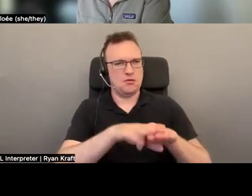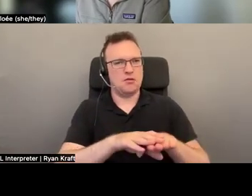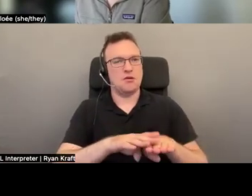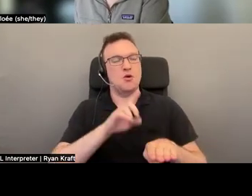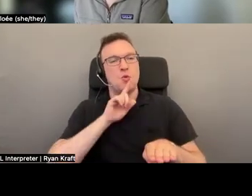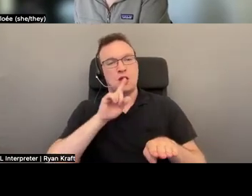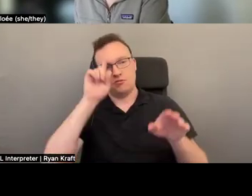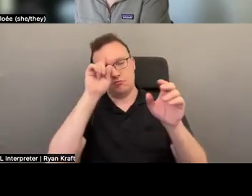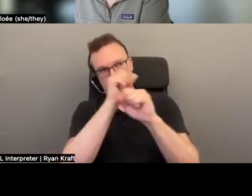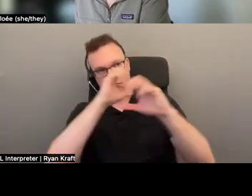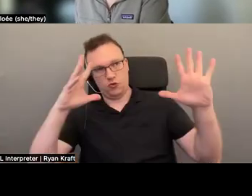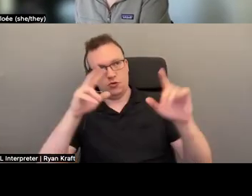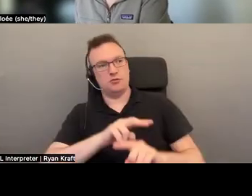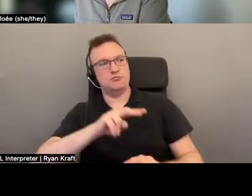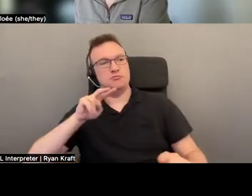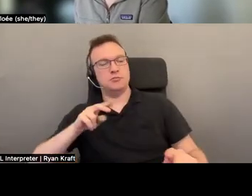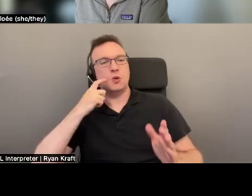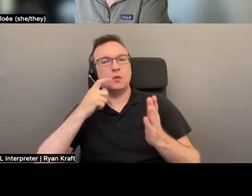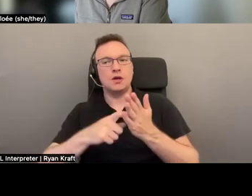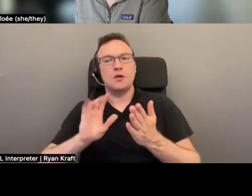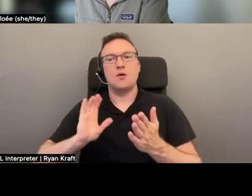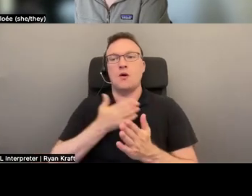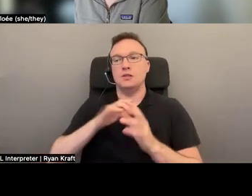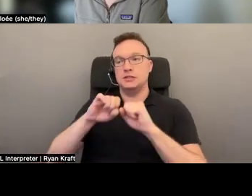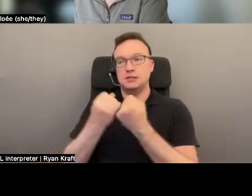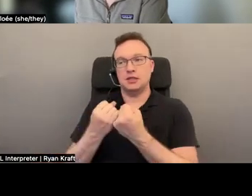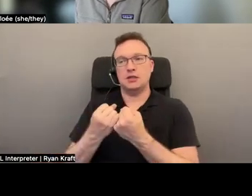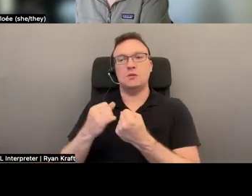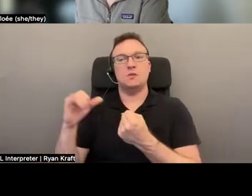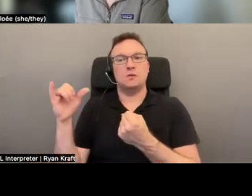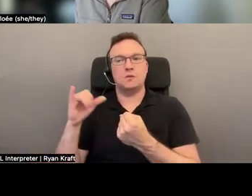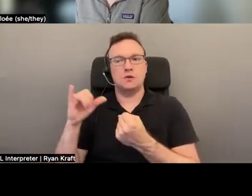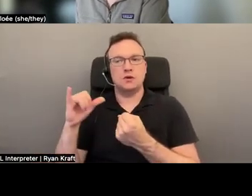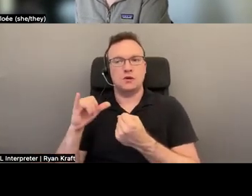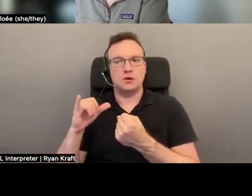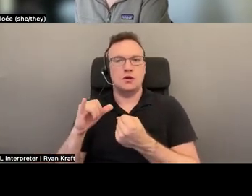ultimately how society further